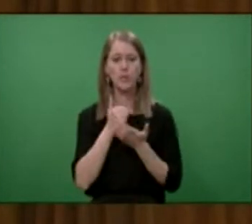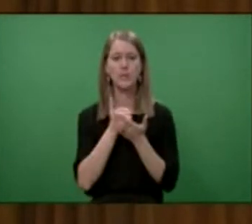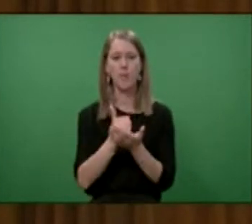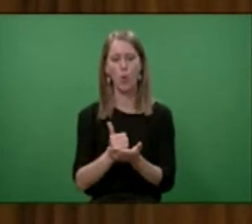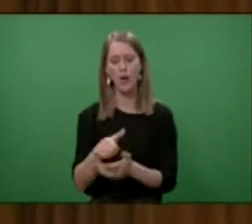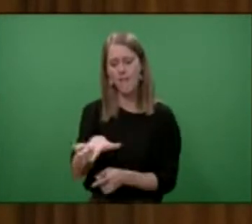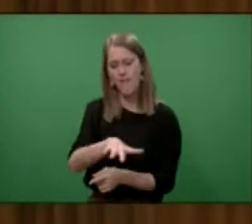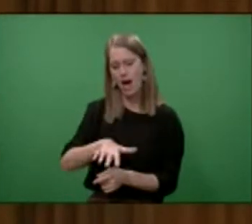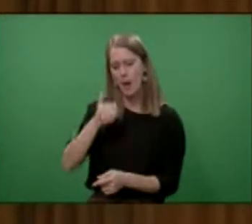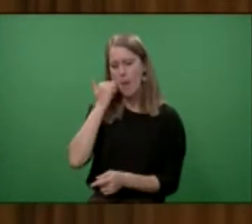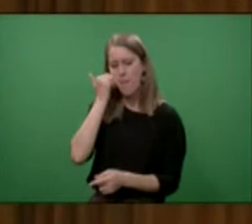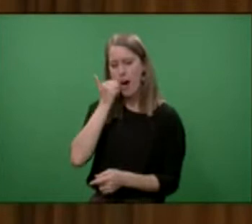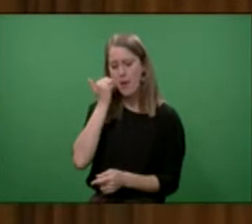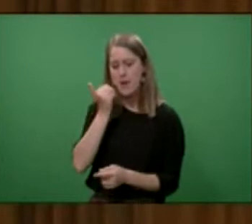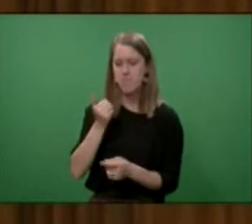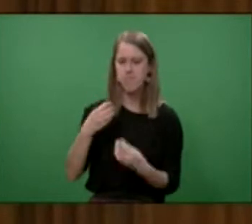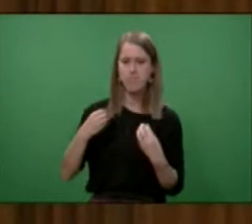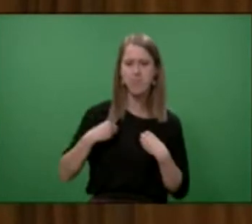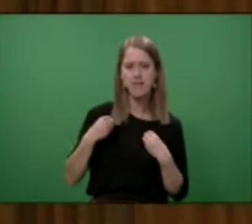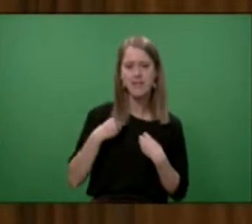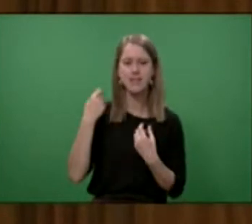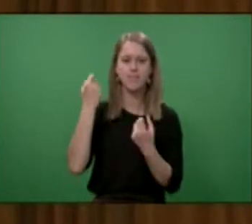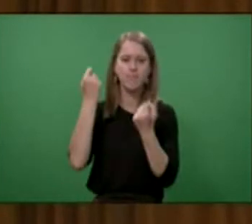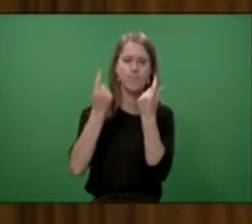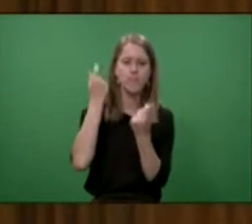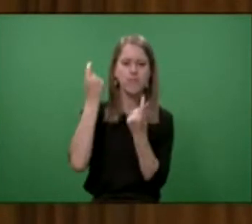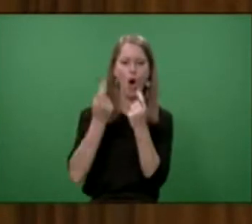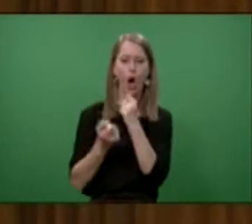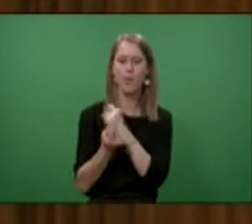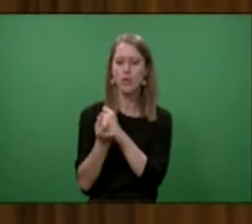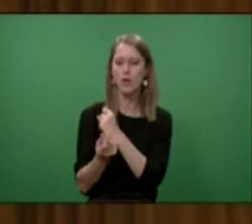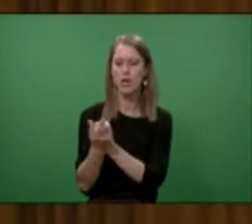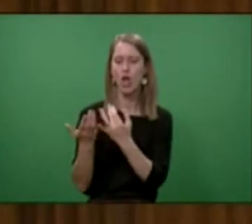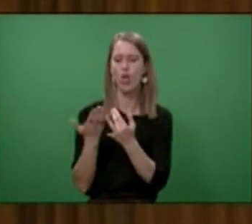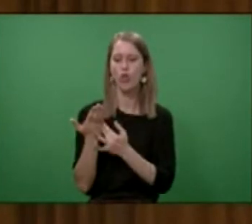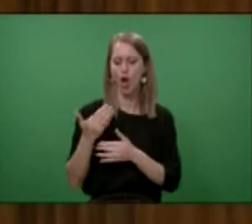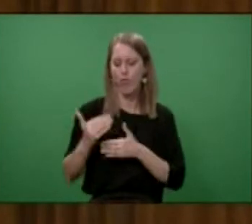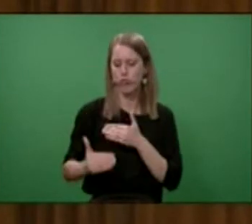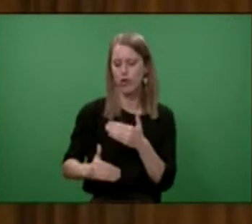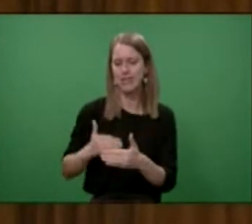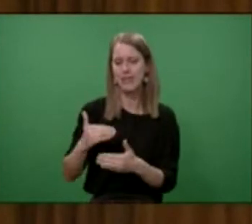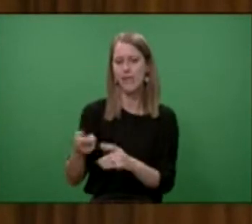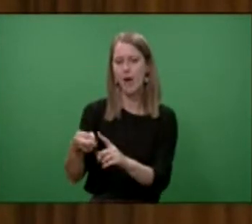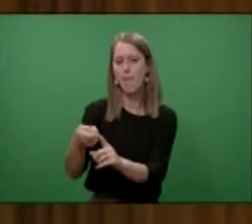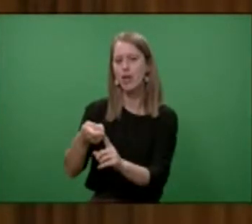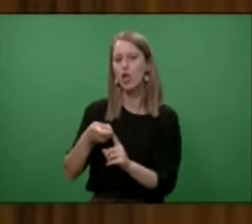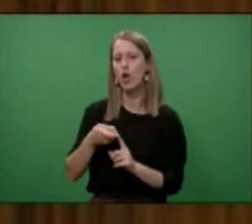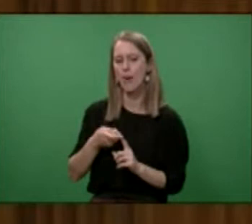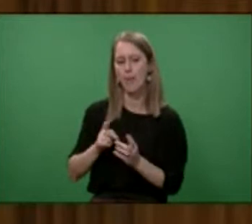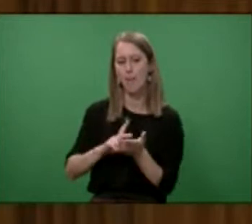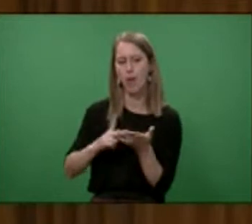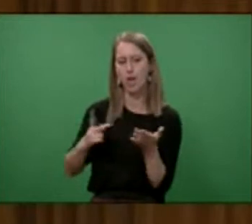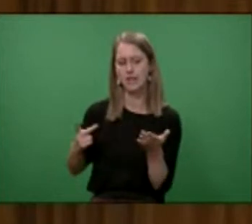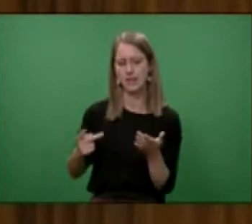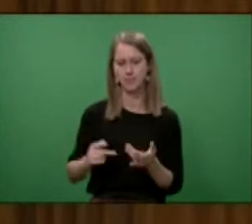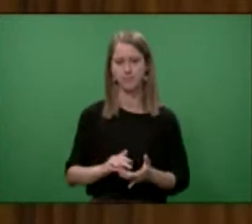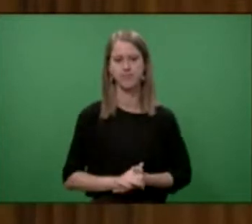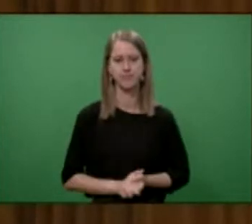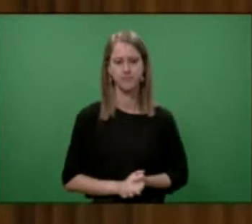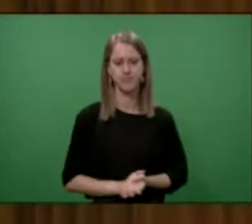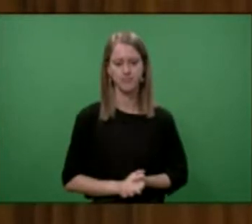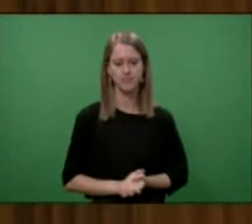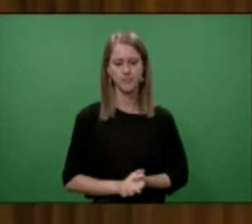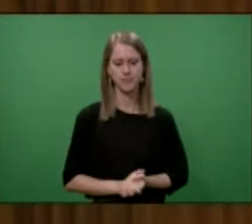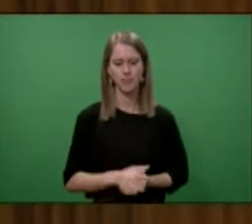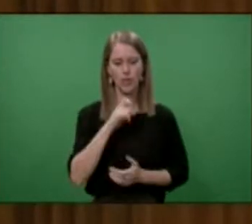Māori enterprise and opportunities through a progressive procurement policy. It will continue